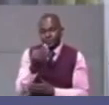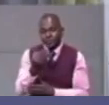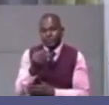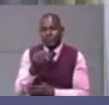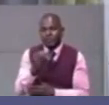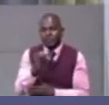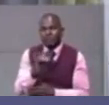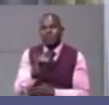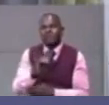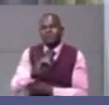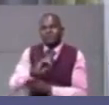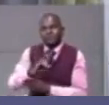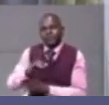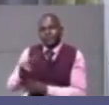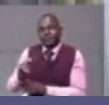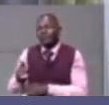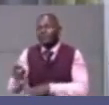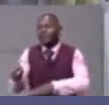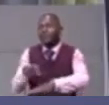is a very long time.